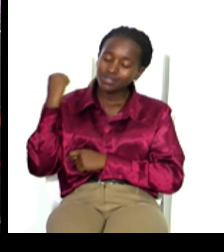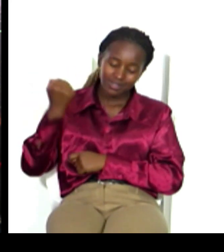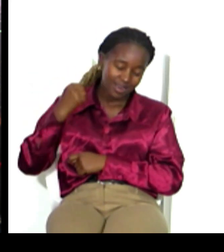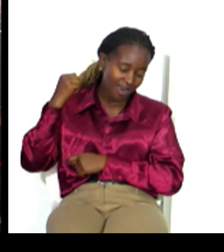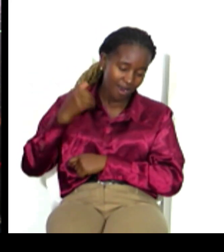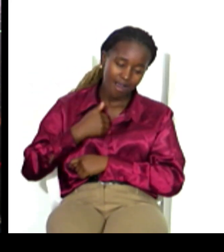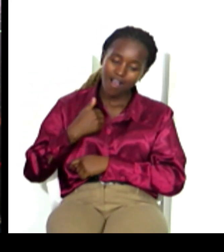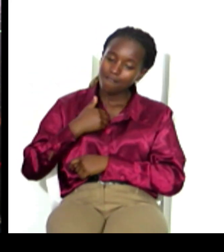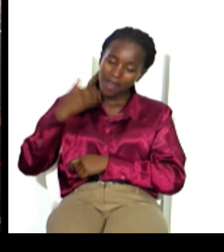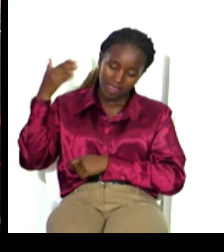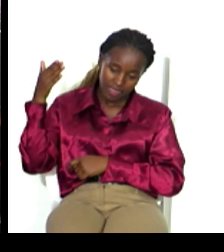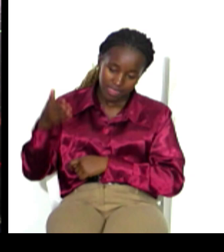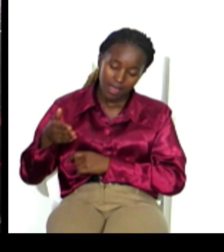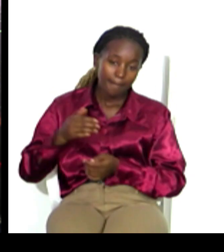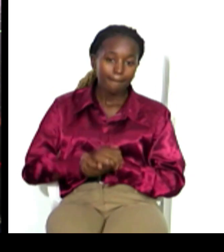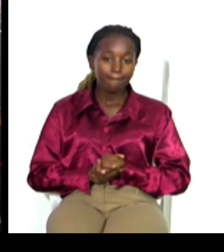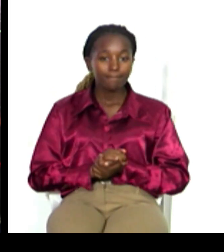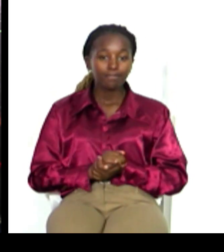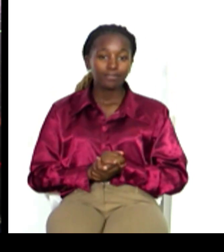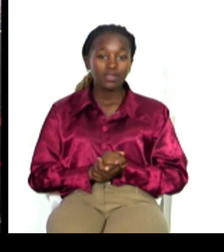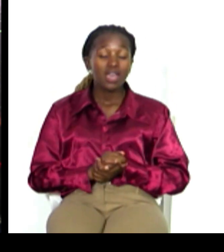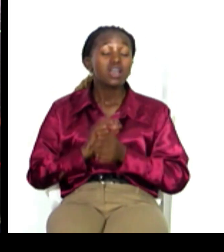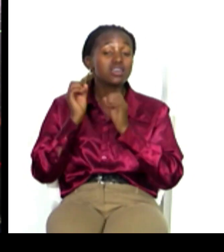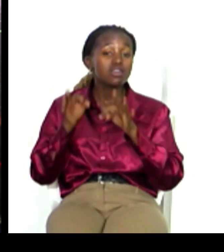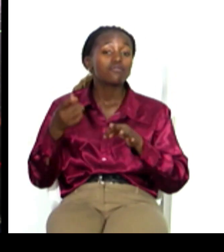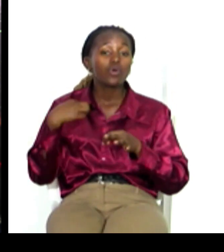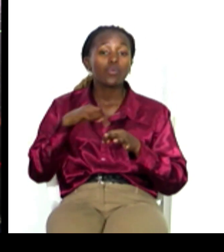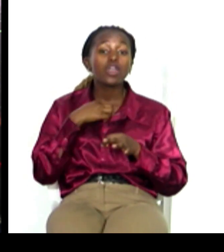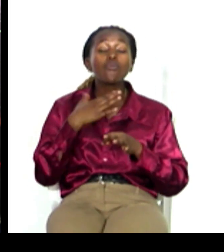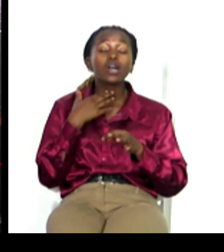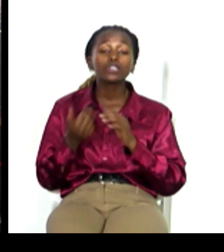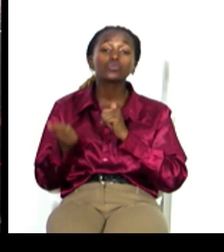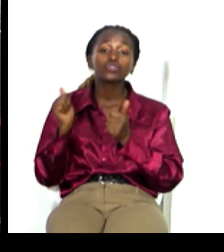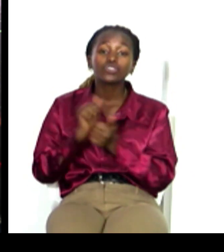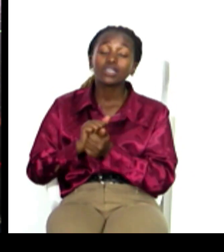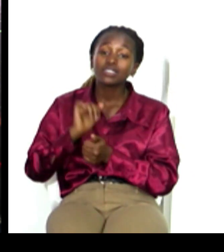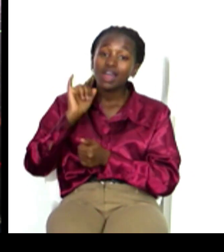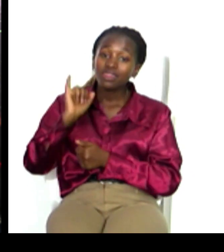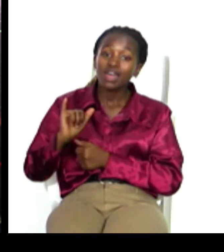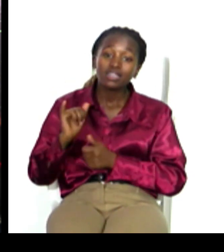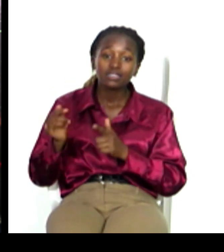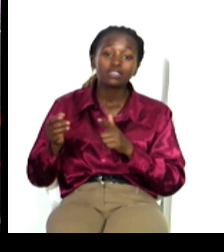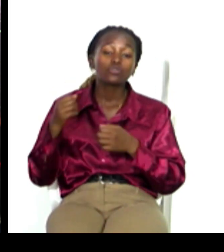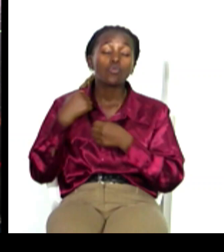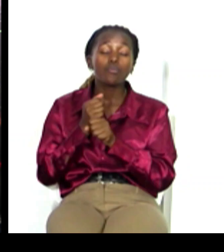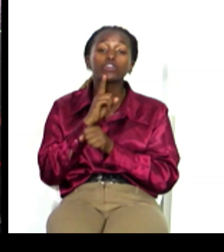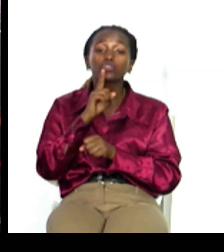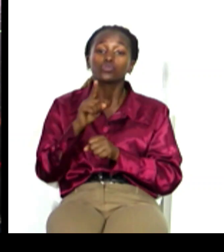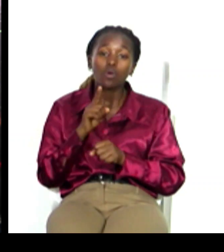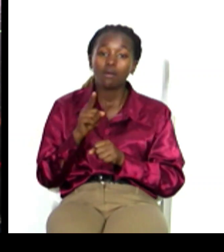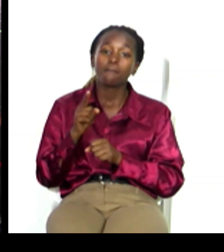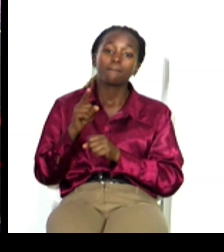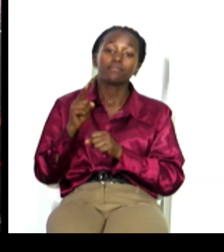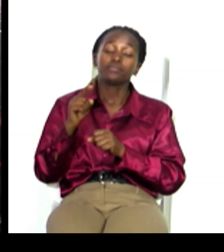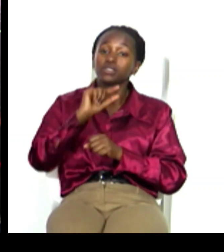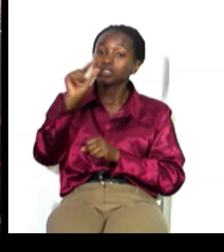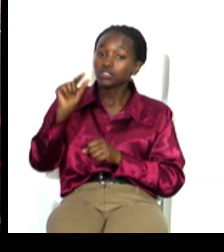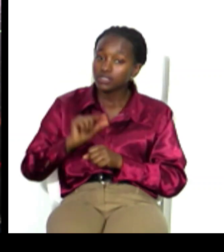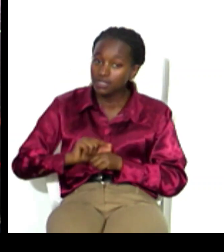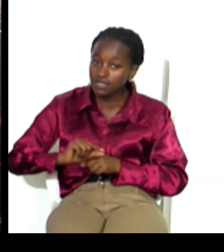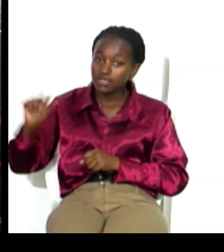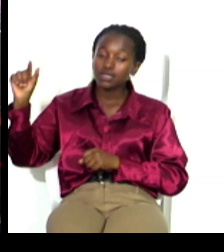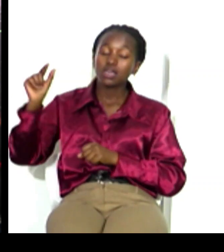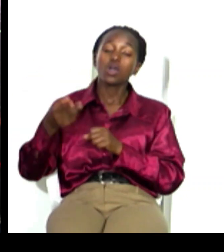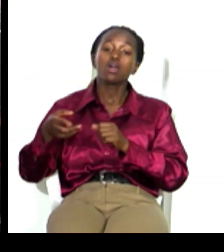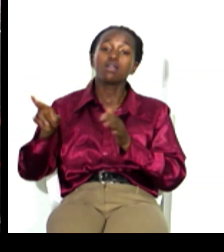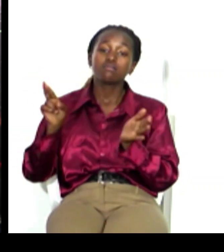is still there. There's something that can change this tribal politics is the time that Gen Z wakishakuwa registered as full voters.